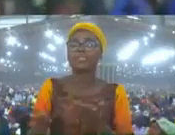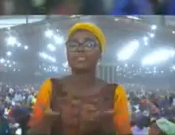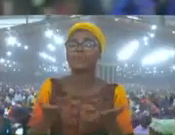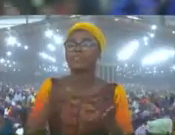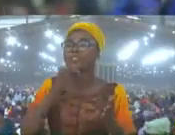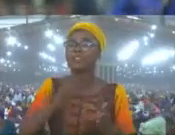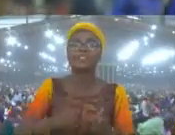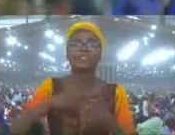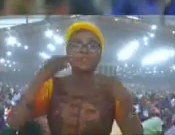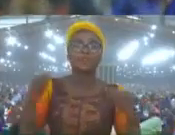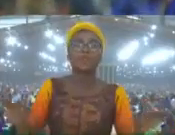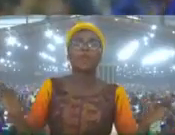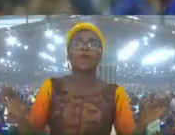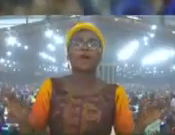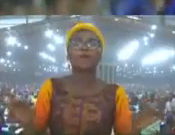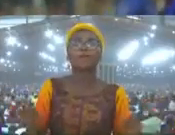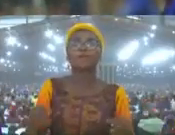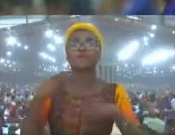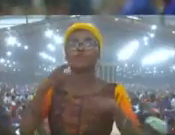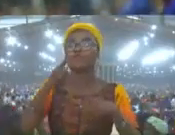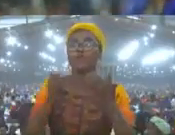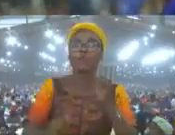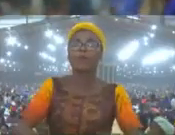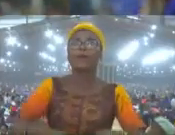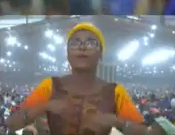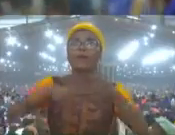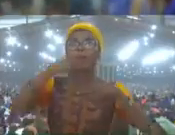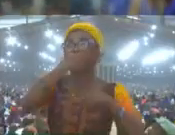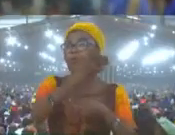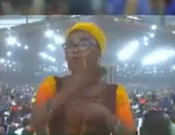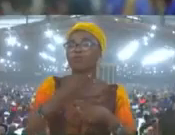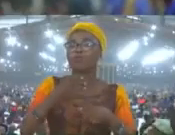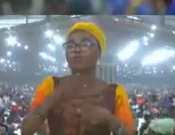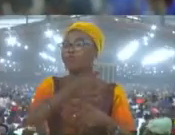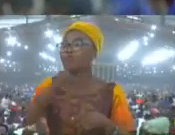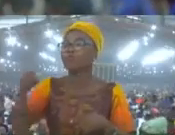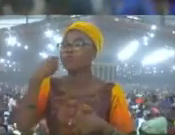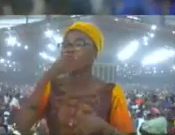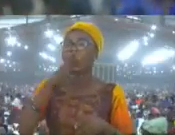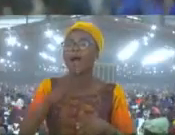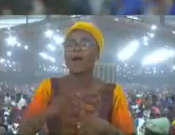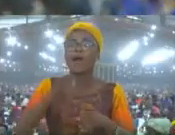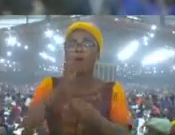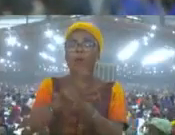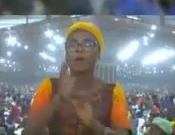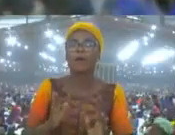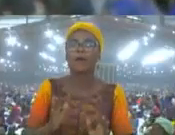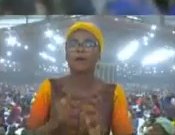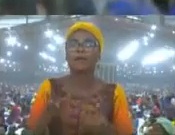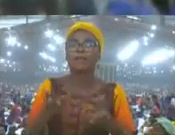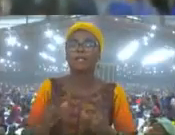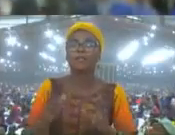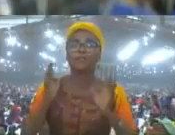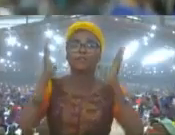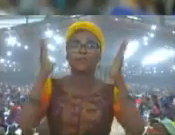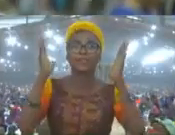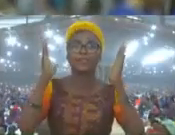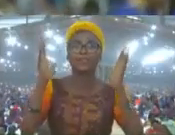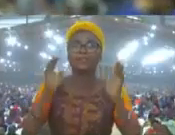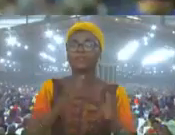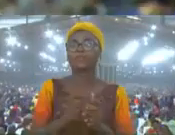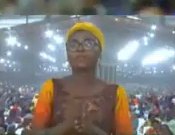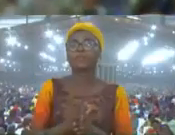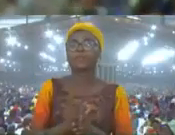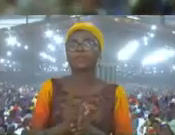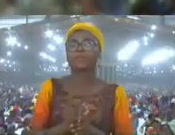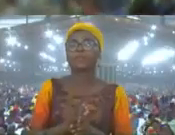and you can go. You who are workers, if you want to ease yourself, do so very quickly. They